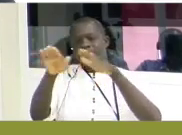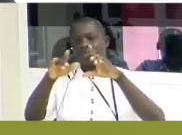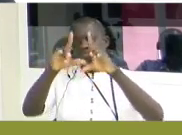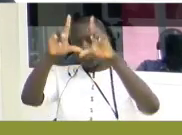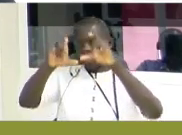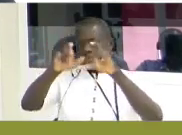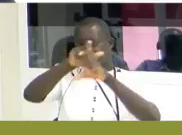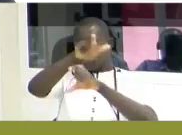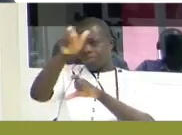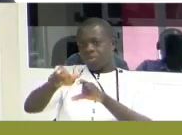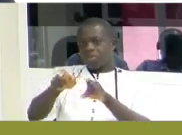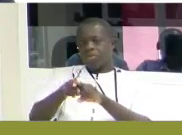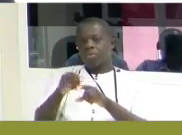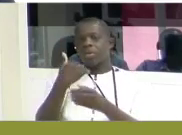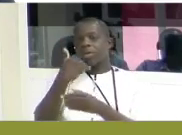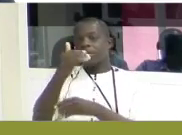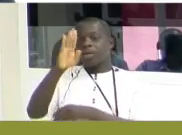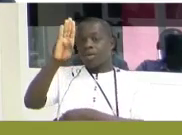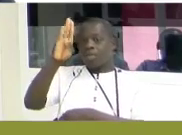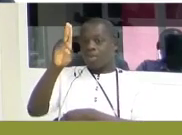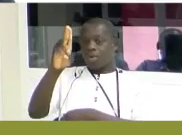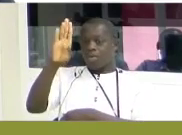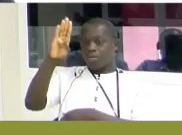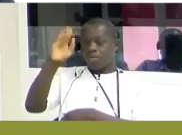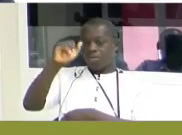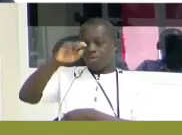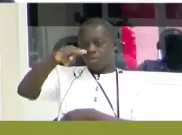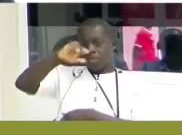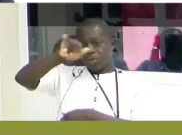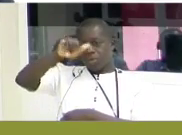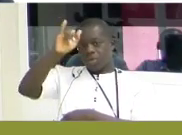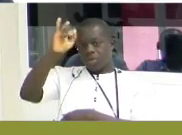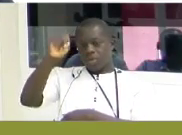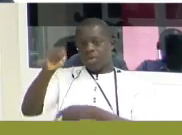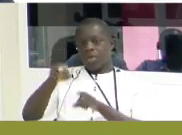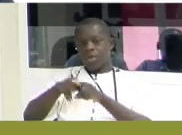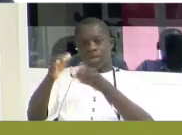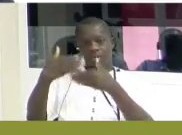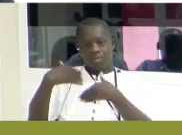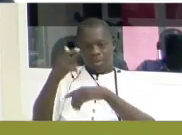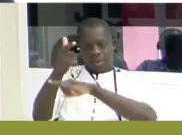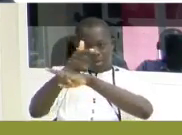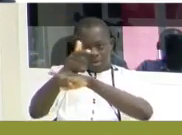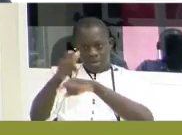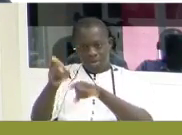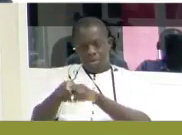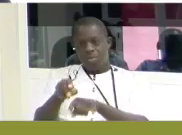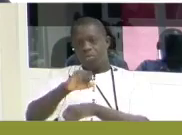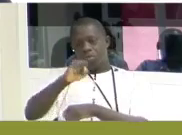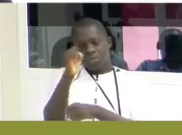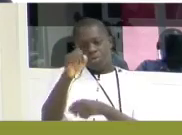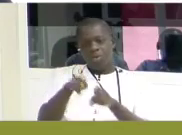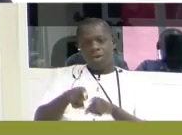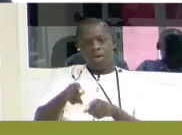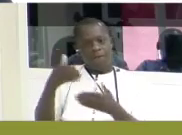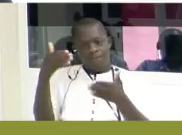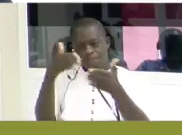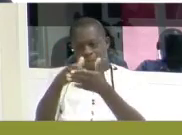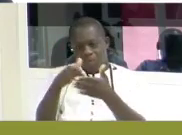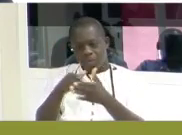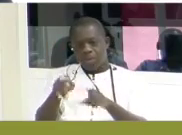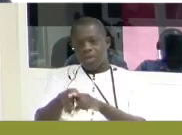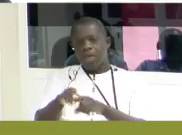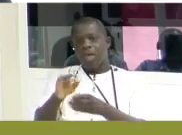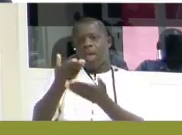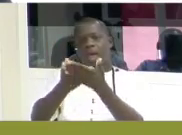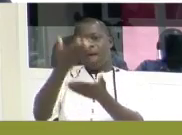I told Babu Njai to give me that camera he's having. He refused, and I forcefully took the camera from him, removed the cassette,